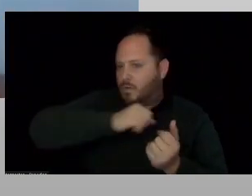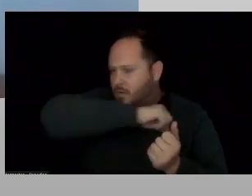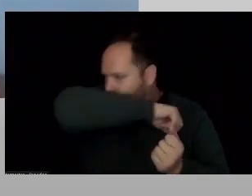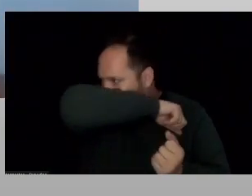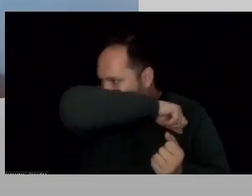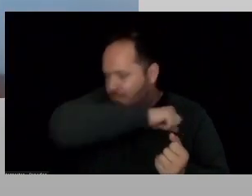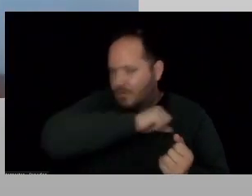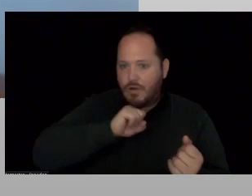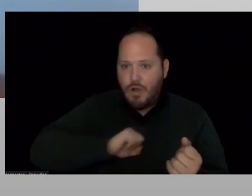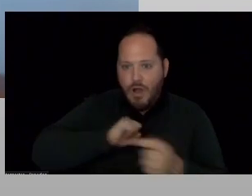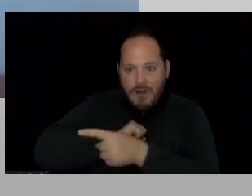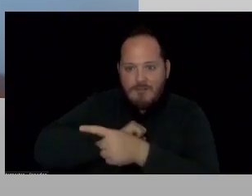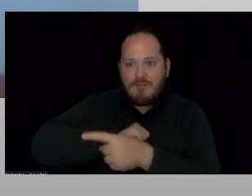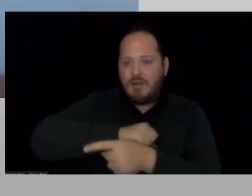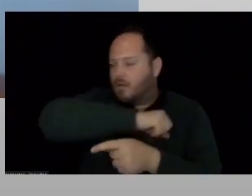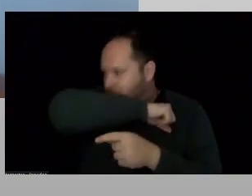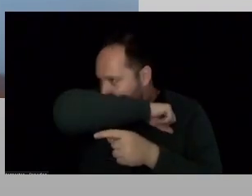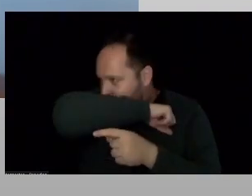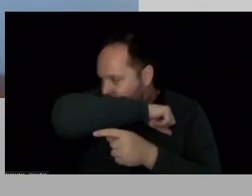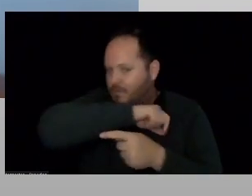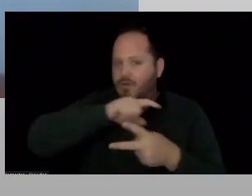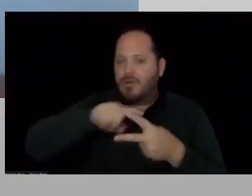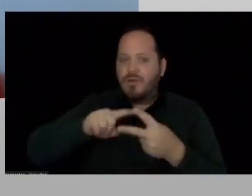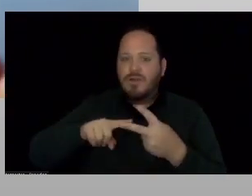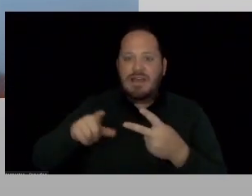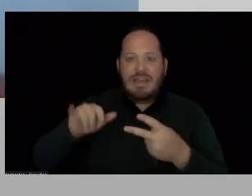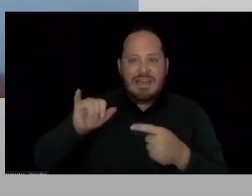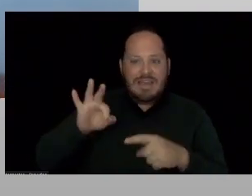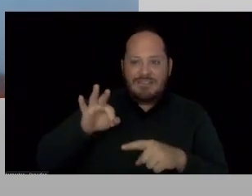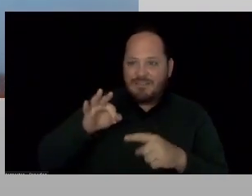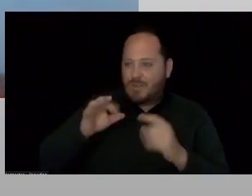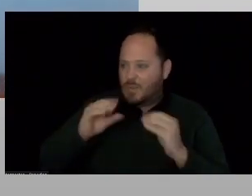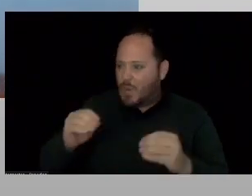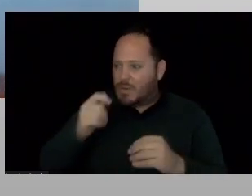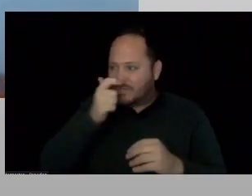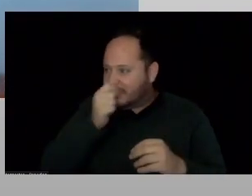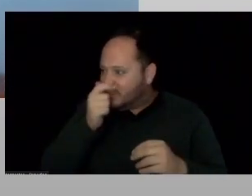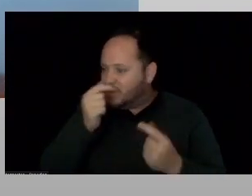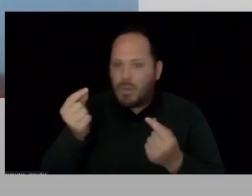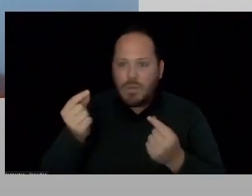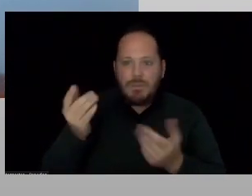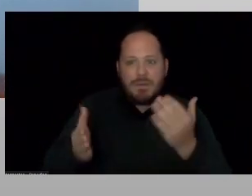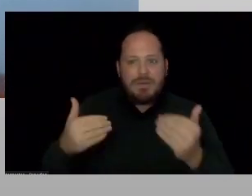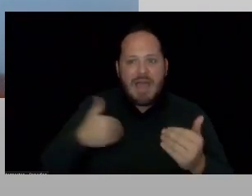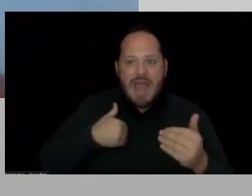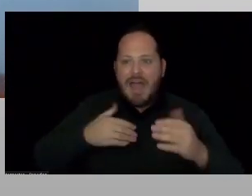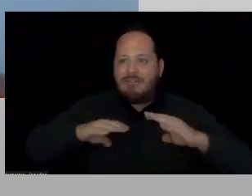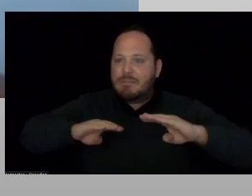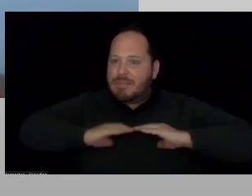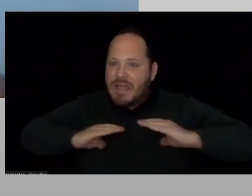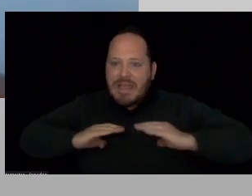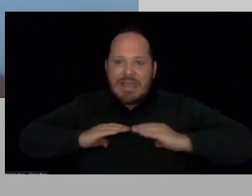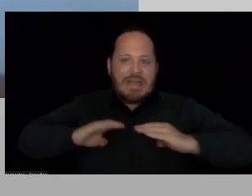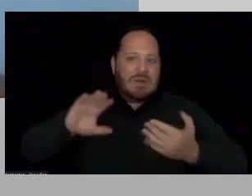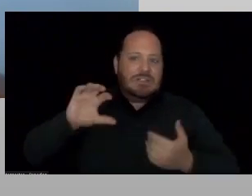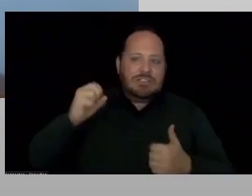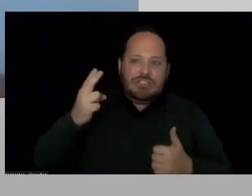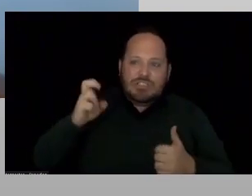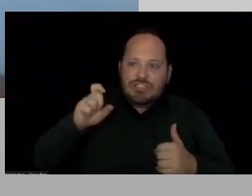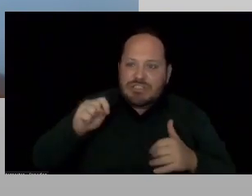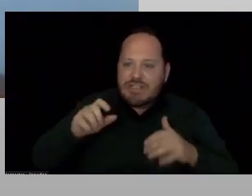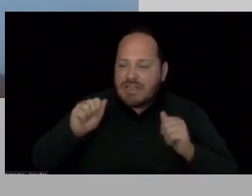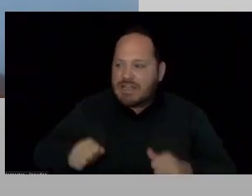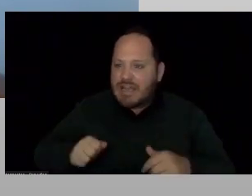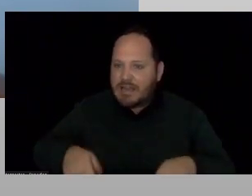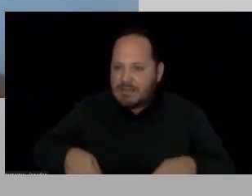that fast? Could he pull the sheet or blanket up over the mouth? And if there's a mask available, having that client